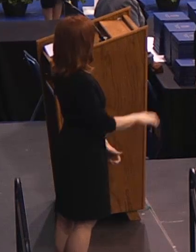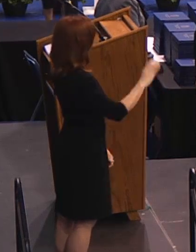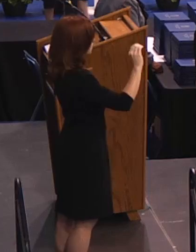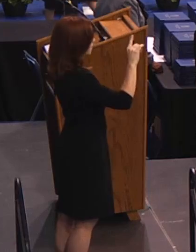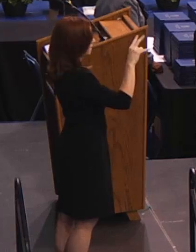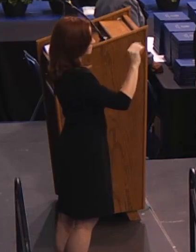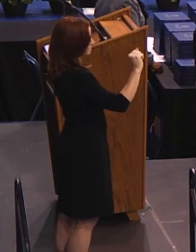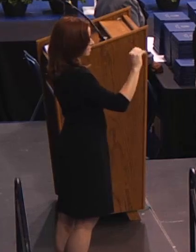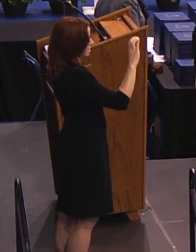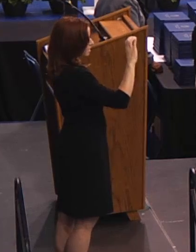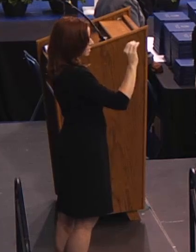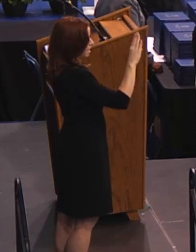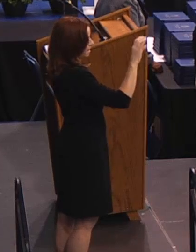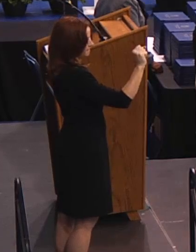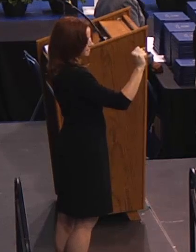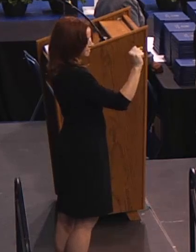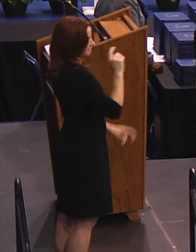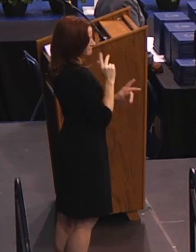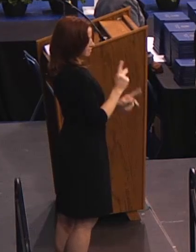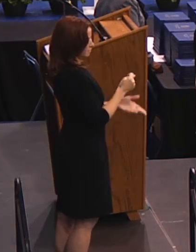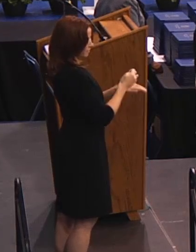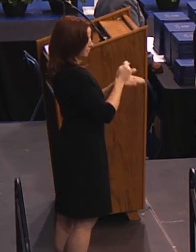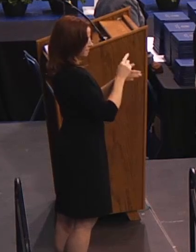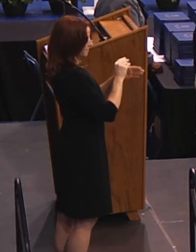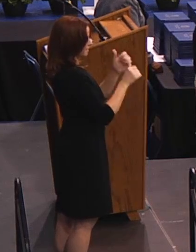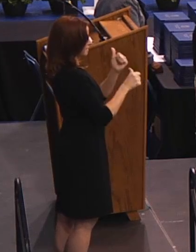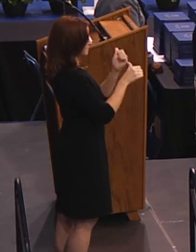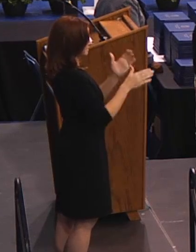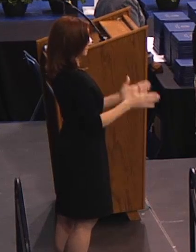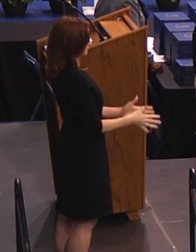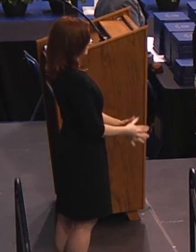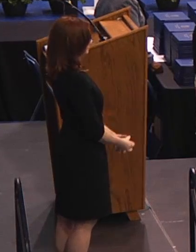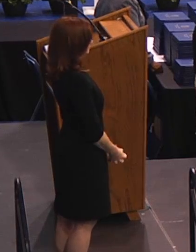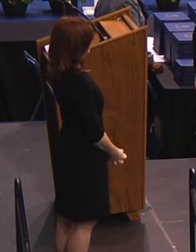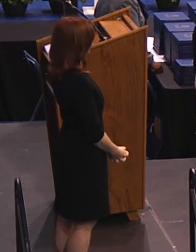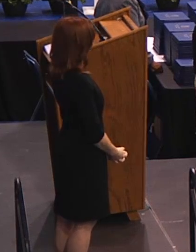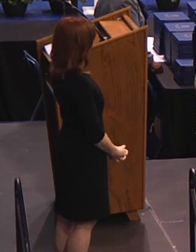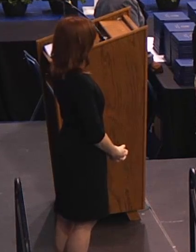Olivia Michelle Cobbs, Physical Therapy Assistant.